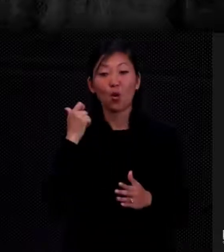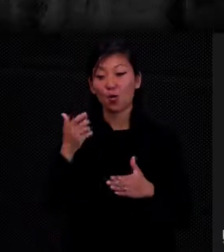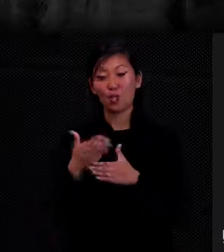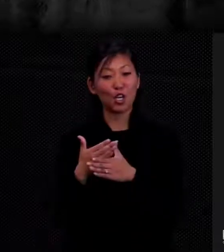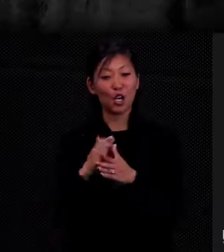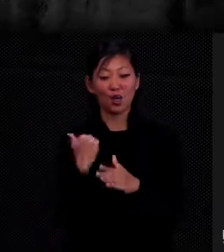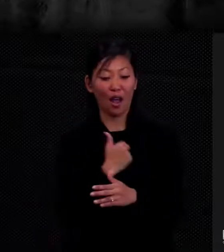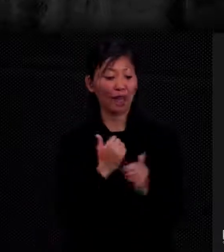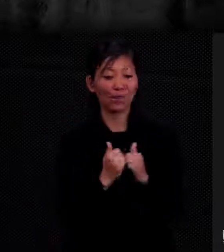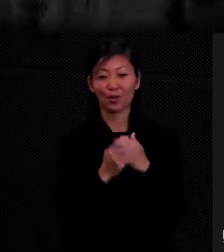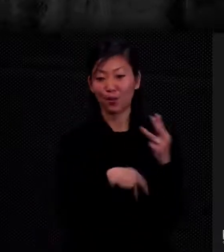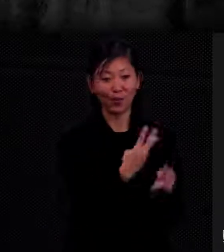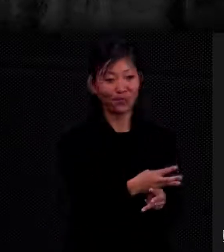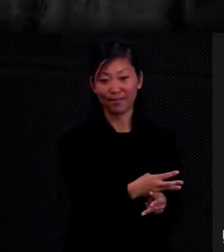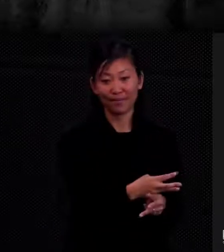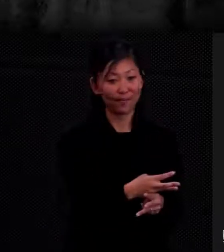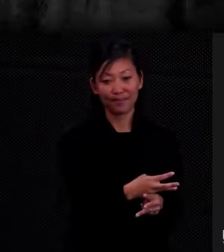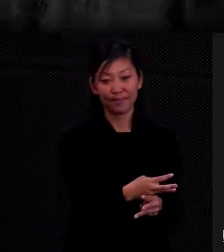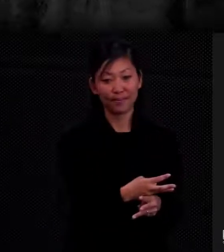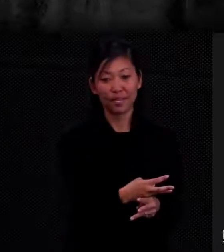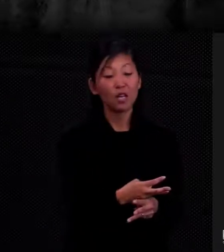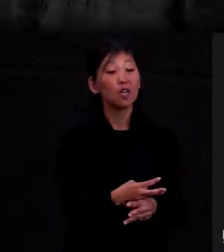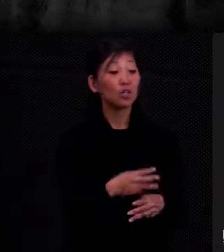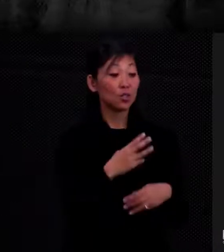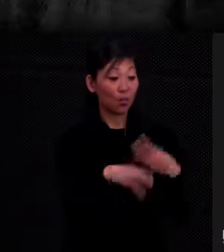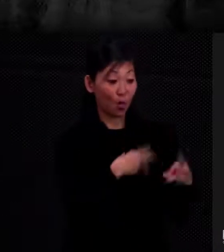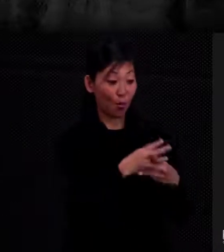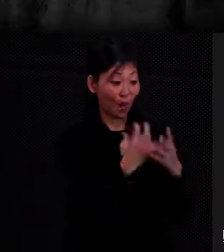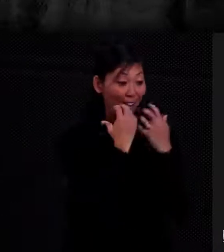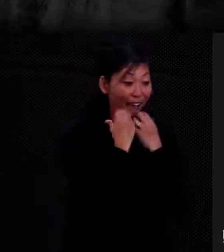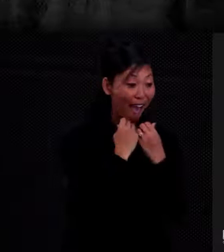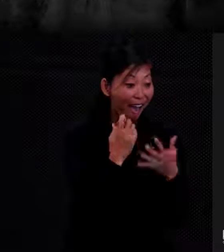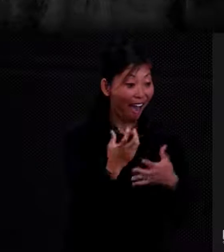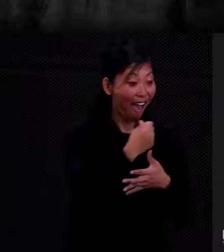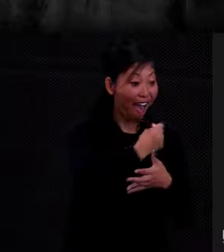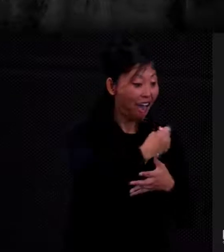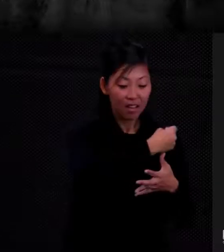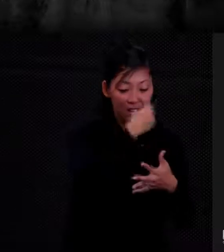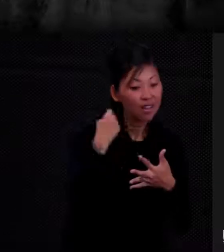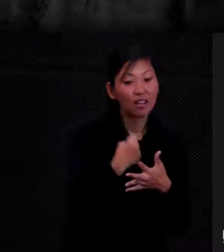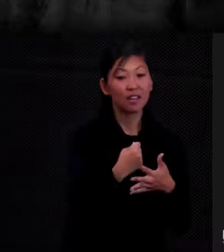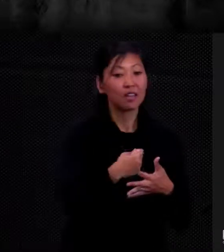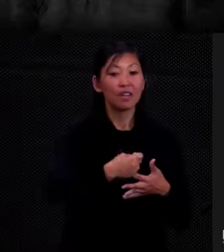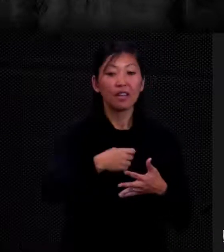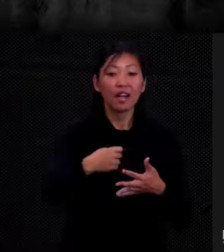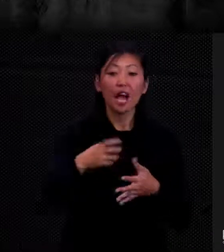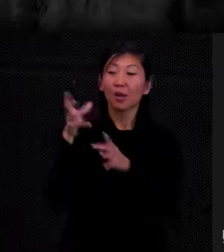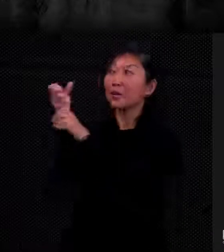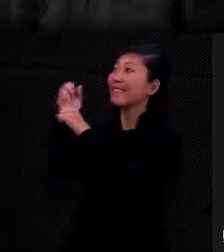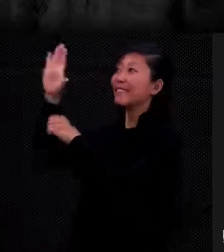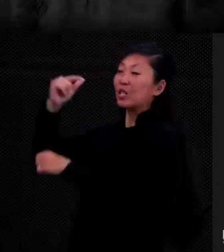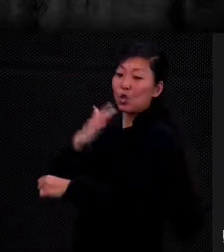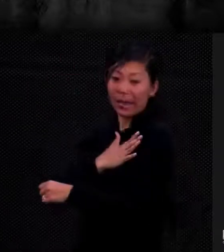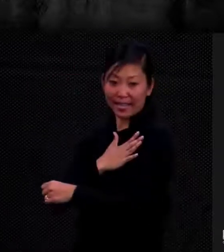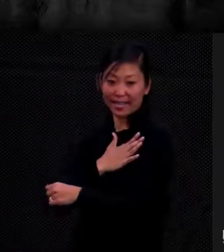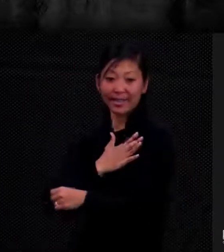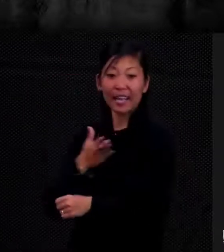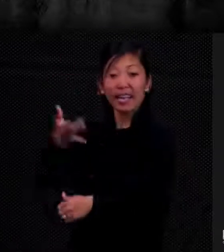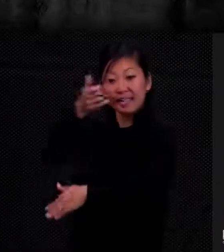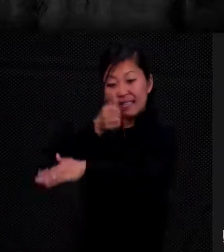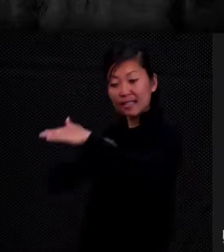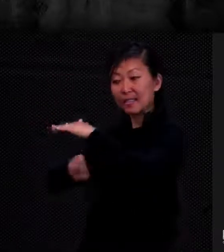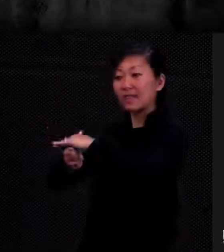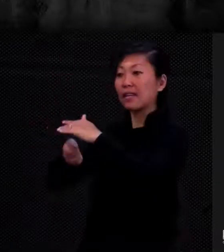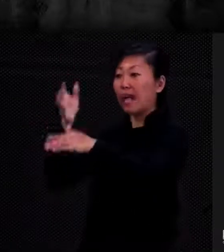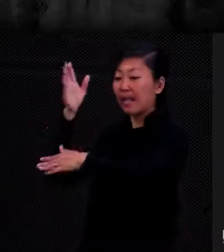James says, don't go back to friendship with the world. Receive his grace. Second, submit yourself to God's rule. Submit yourselves,